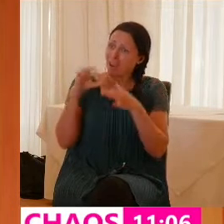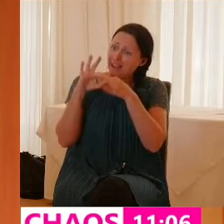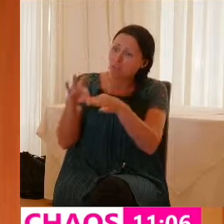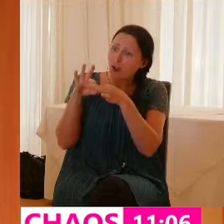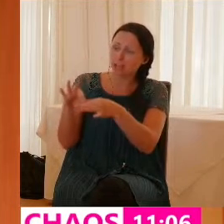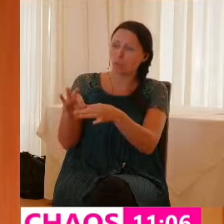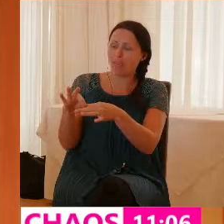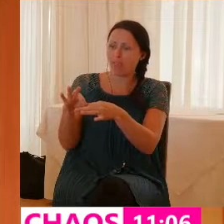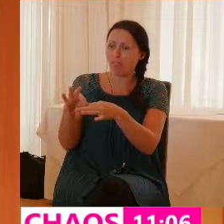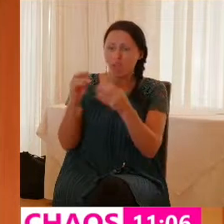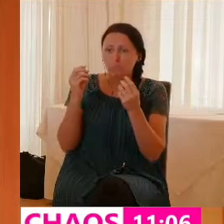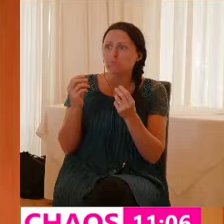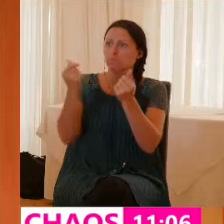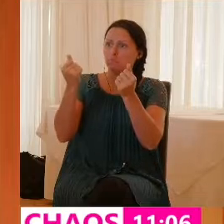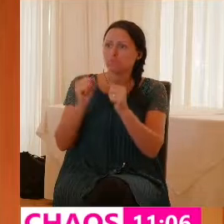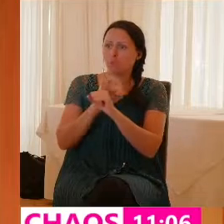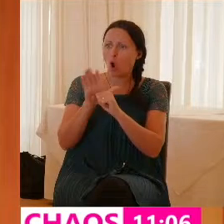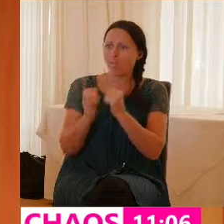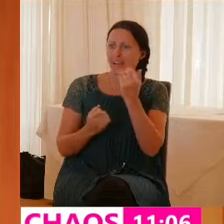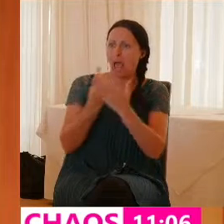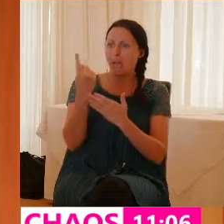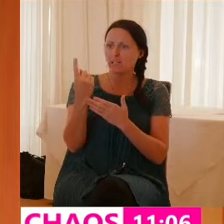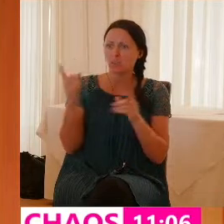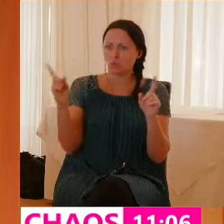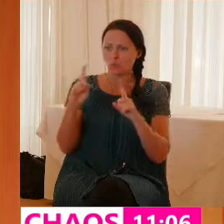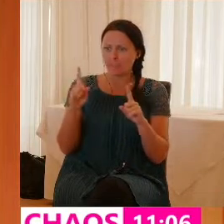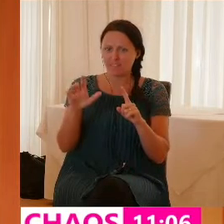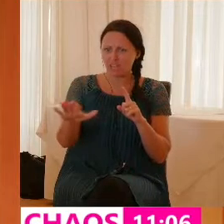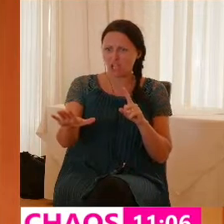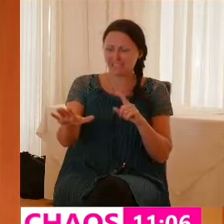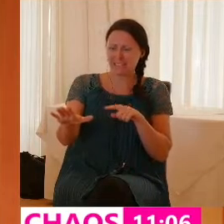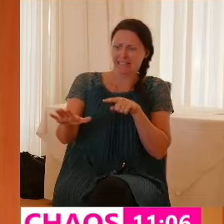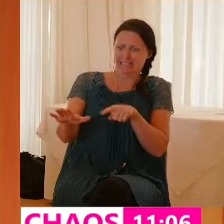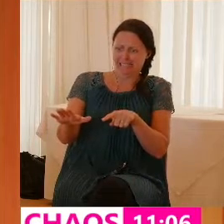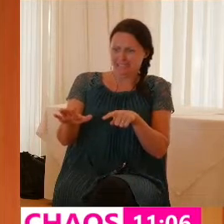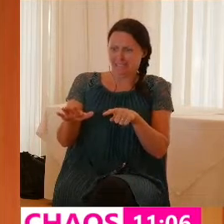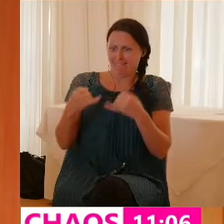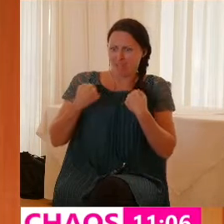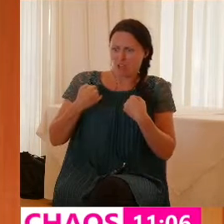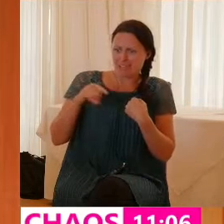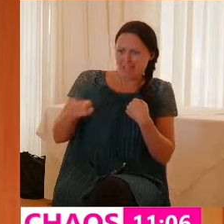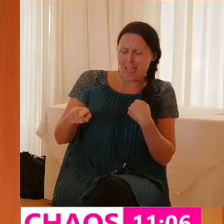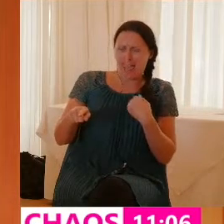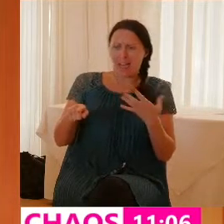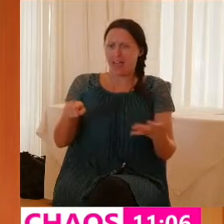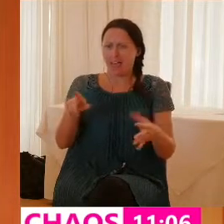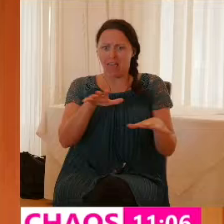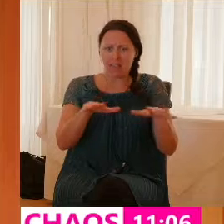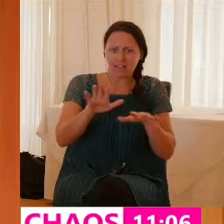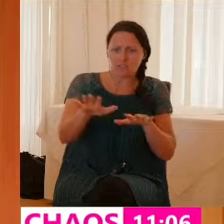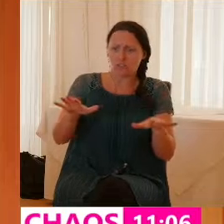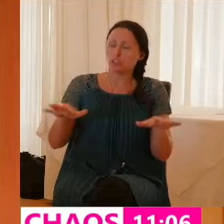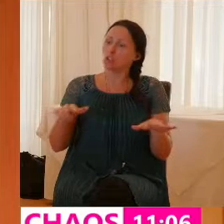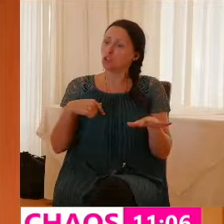suddenly the virus was there, and whatever you were touching, like they were thinking, there is a virus. So so it showed us that we